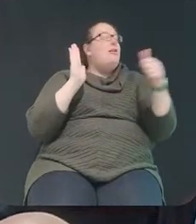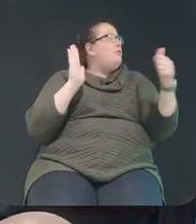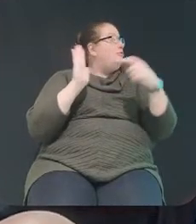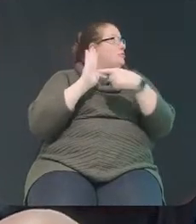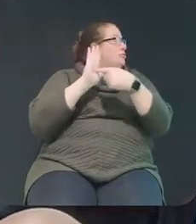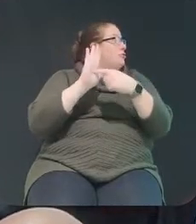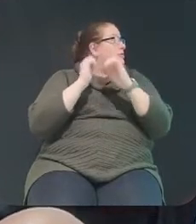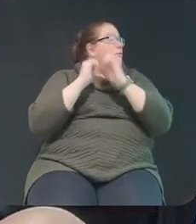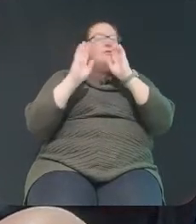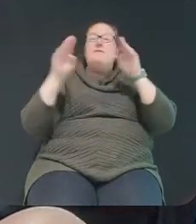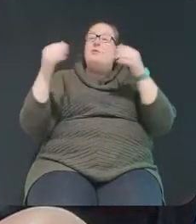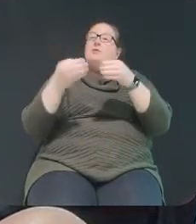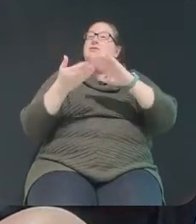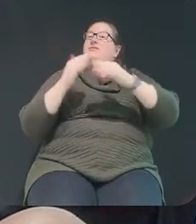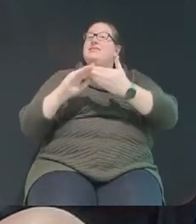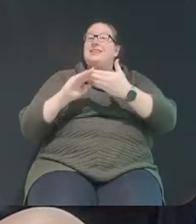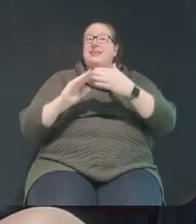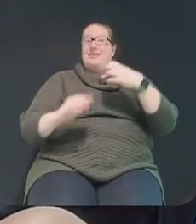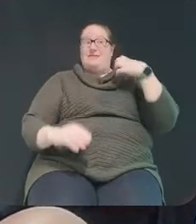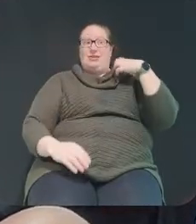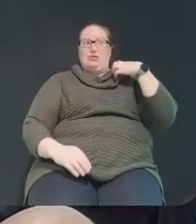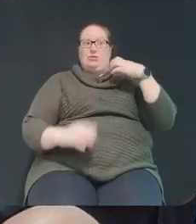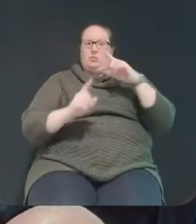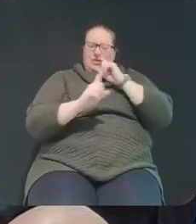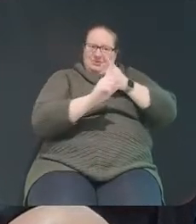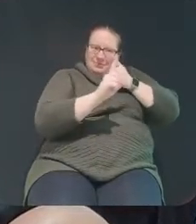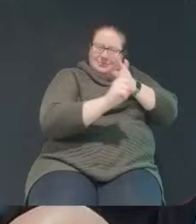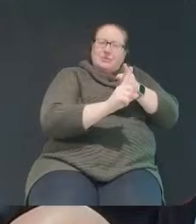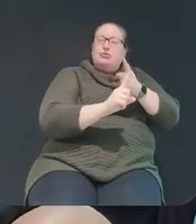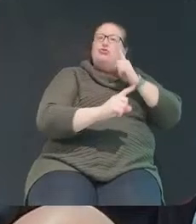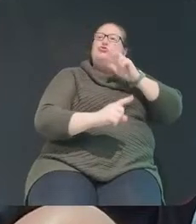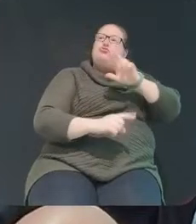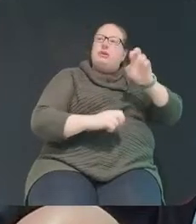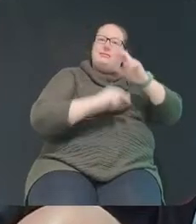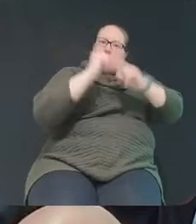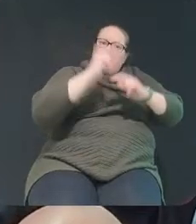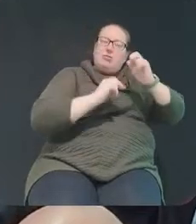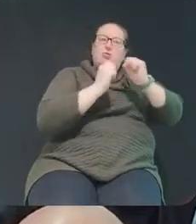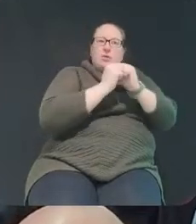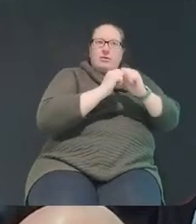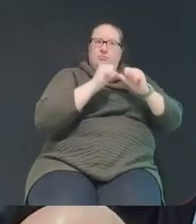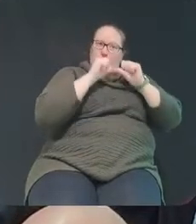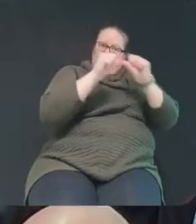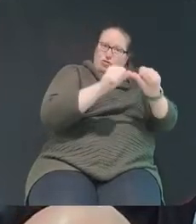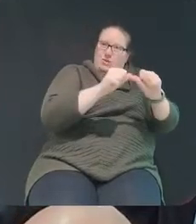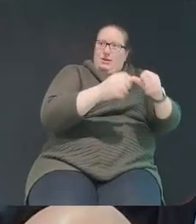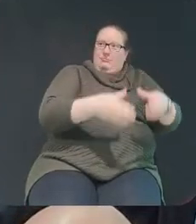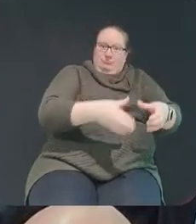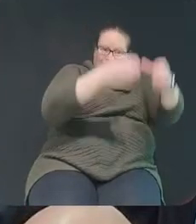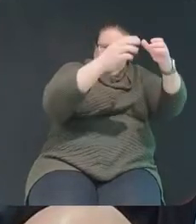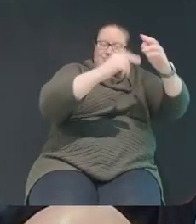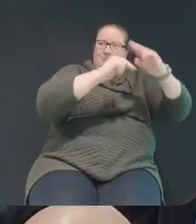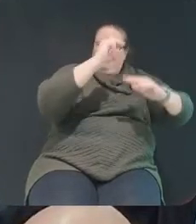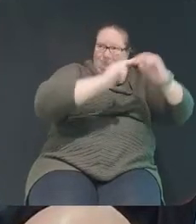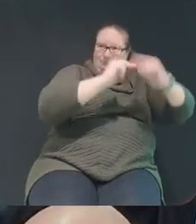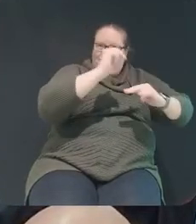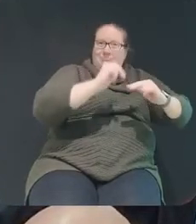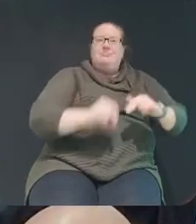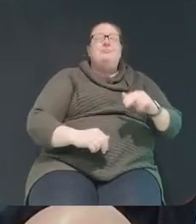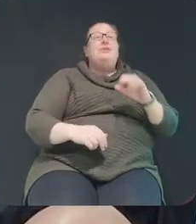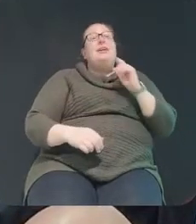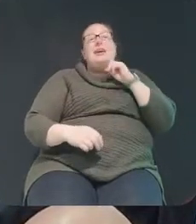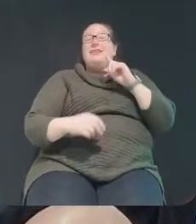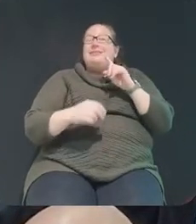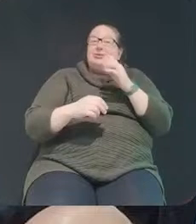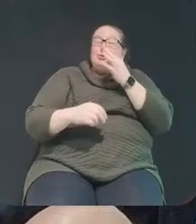focus of city officials was on rebuilding Seattle with permanent structures, and within the following year, the city had been nearly completely